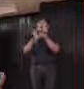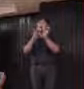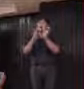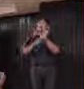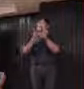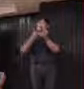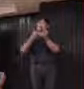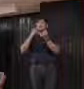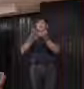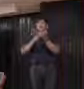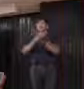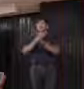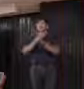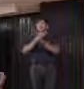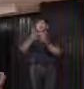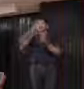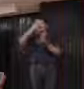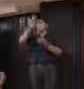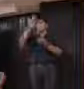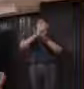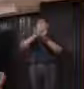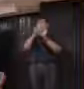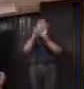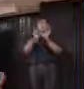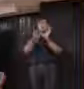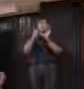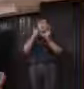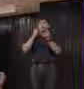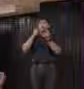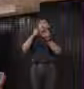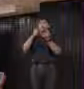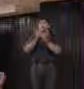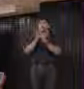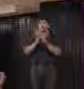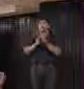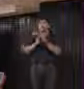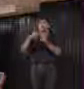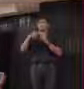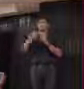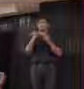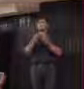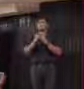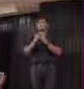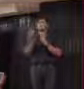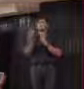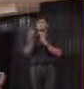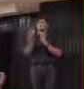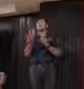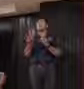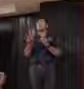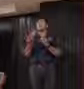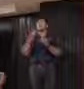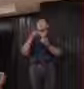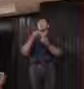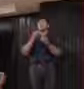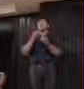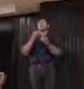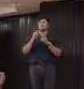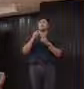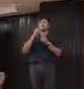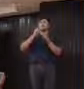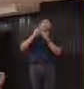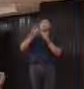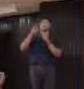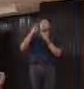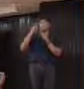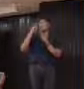Singh, at that point of time, as something which might be sought for the